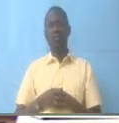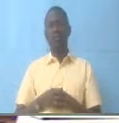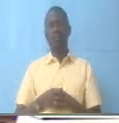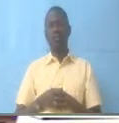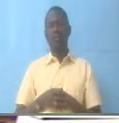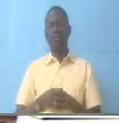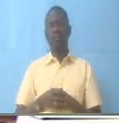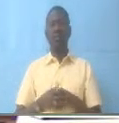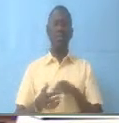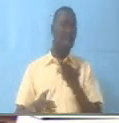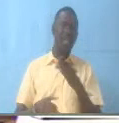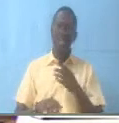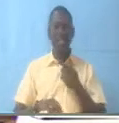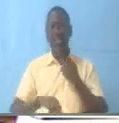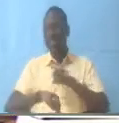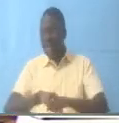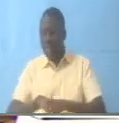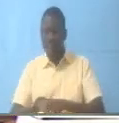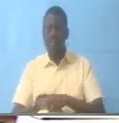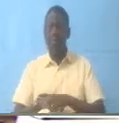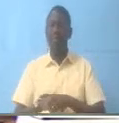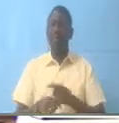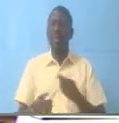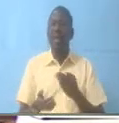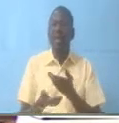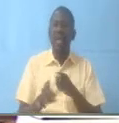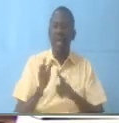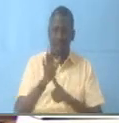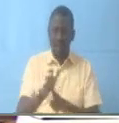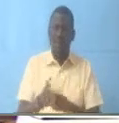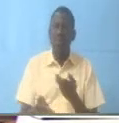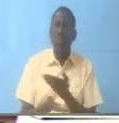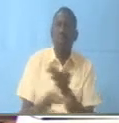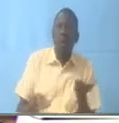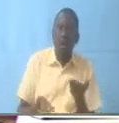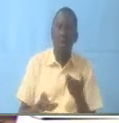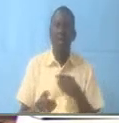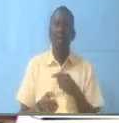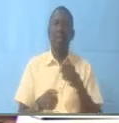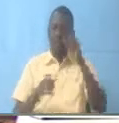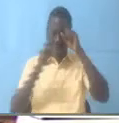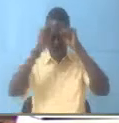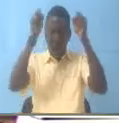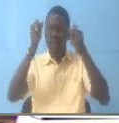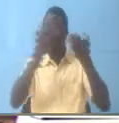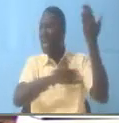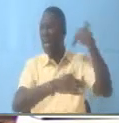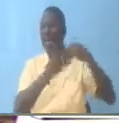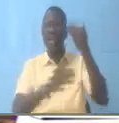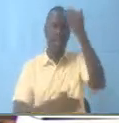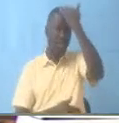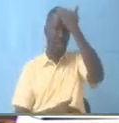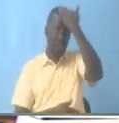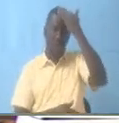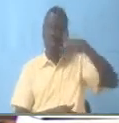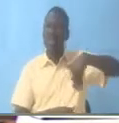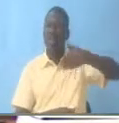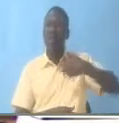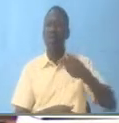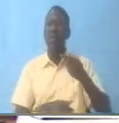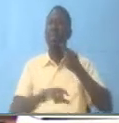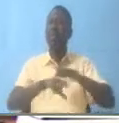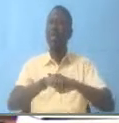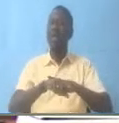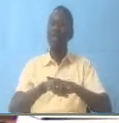Was there any instance where the government, that is during the Jawara era, clamped down on the